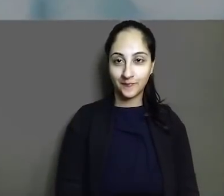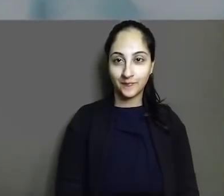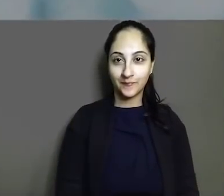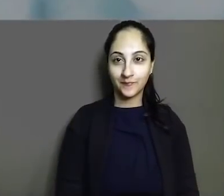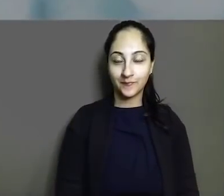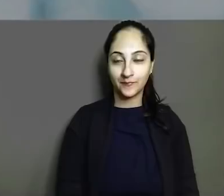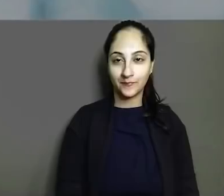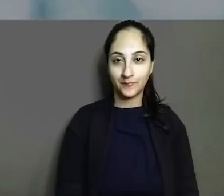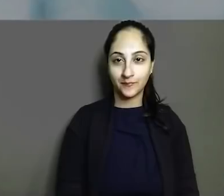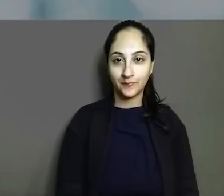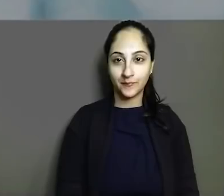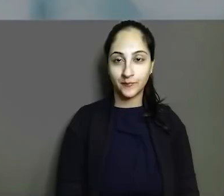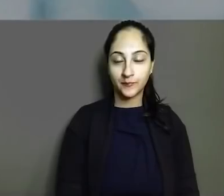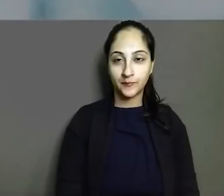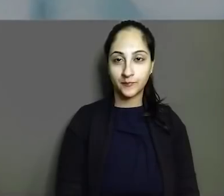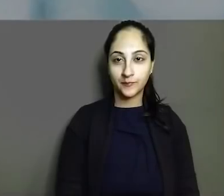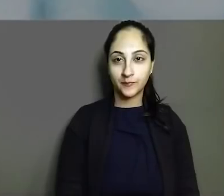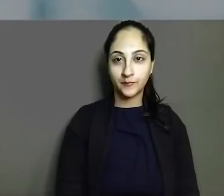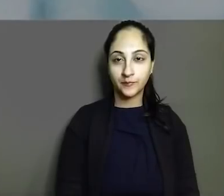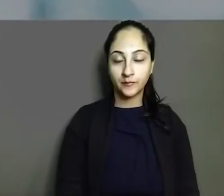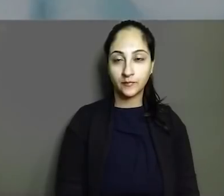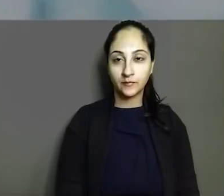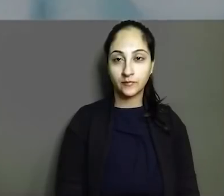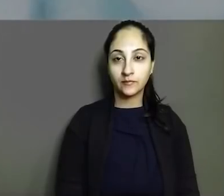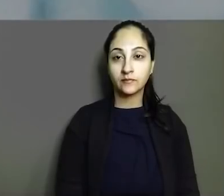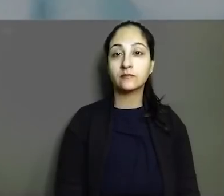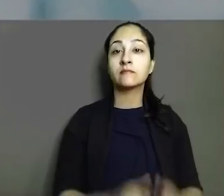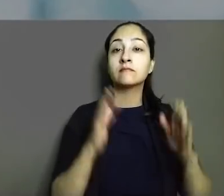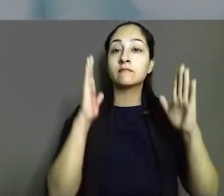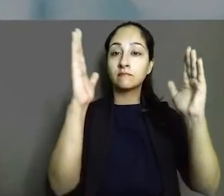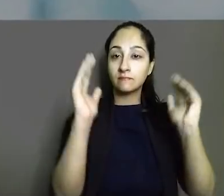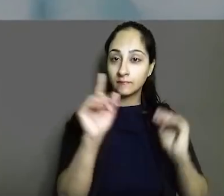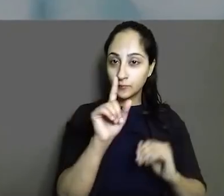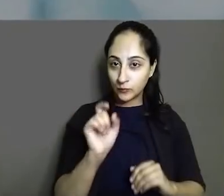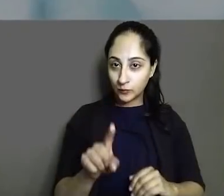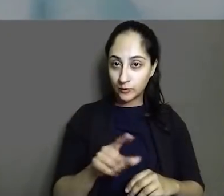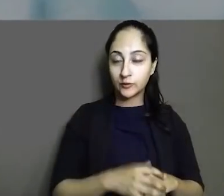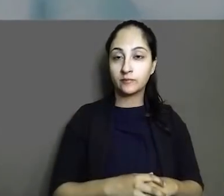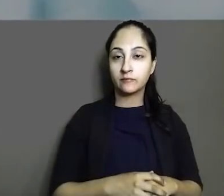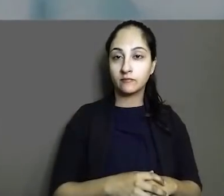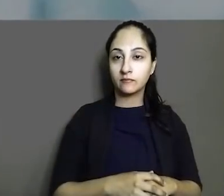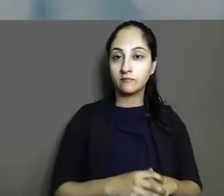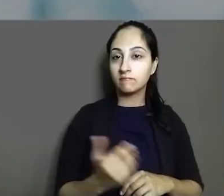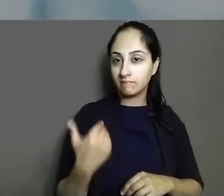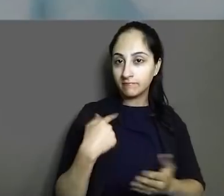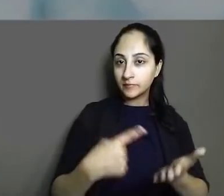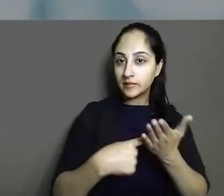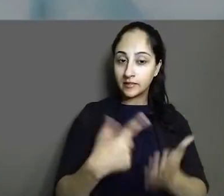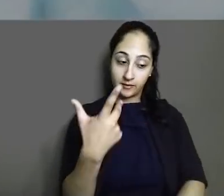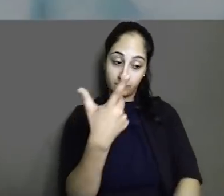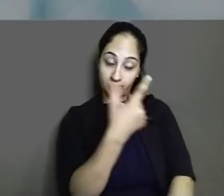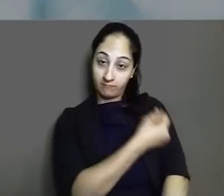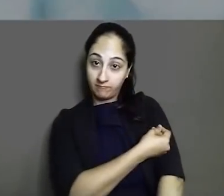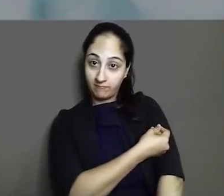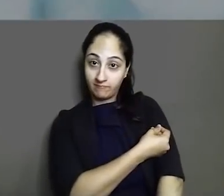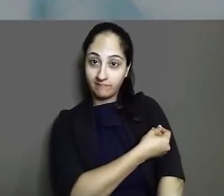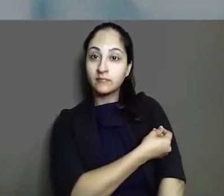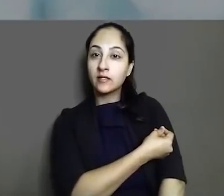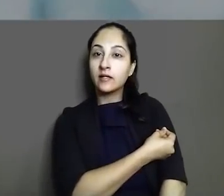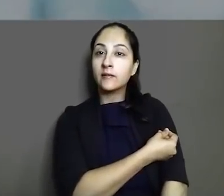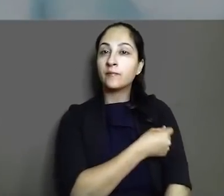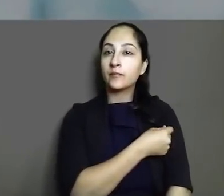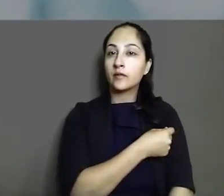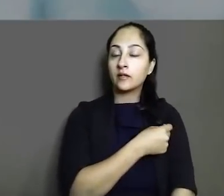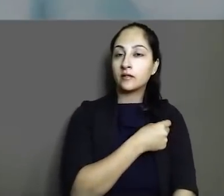of questions that have come in about the different vaccines. So I'll summarize it with this one question. What is the